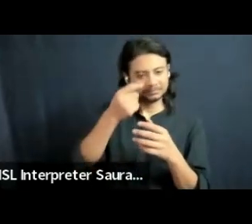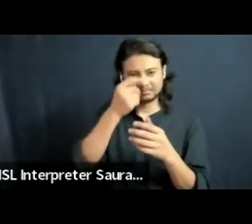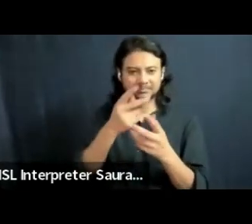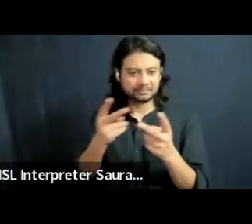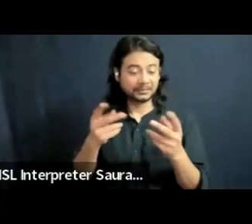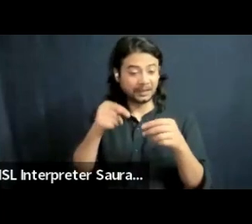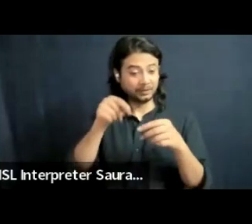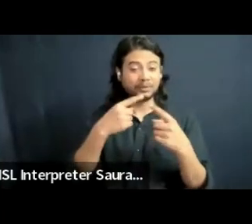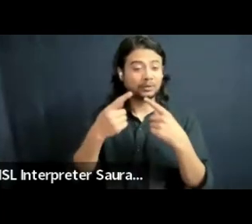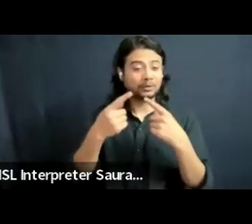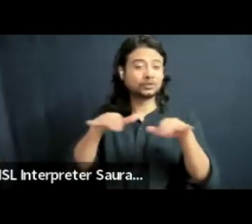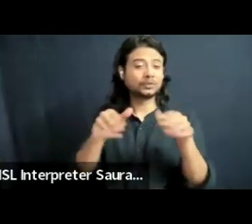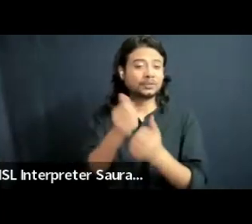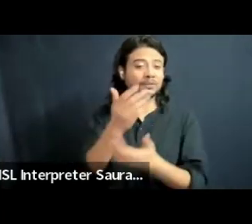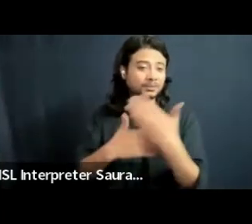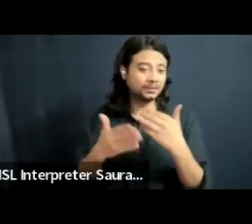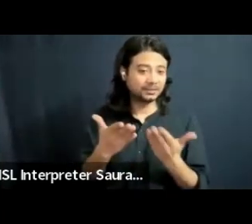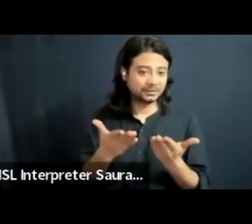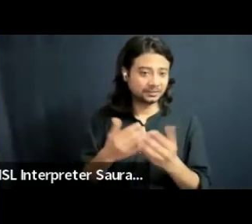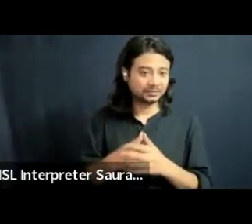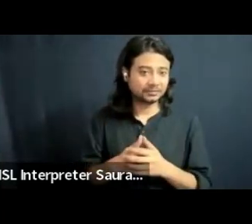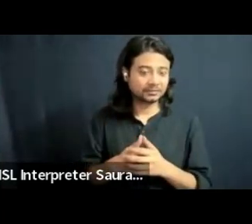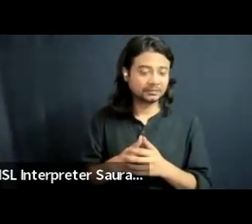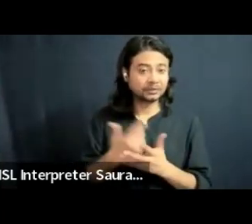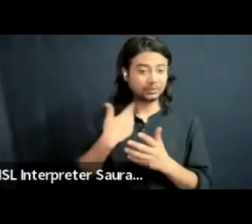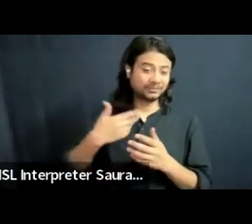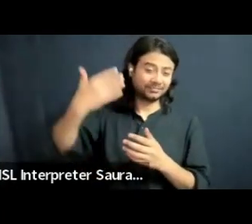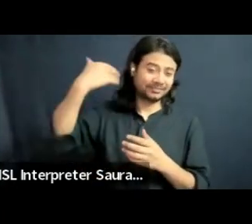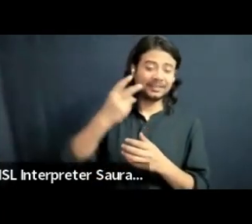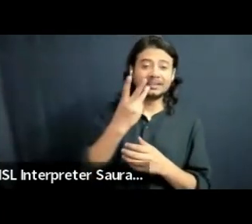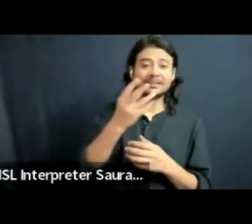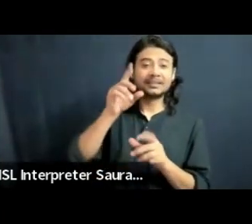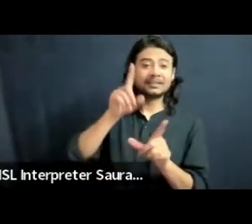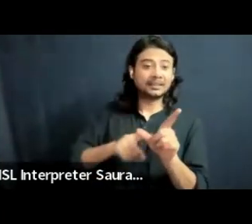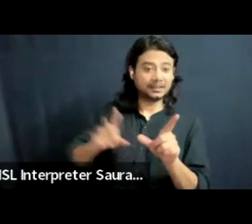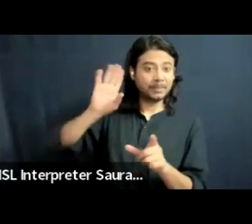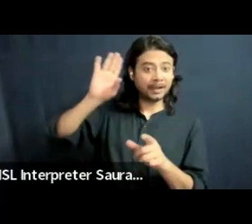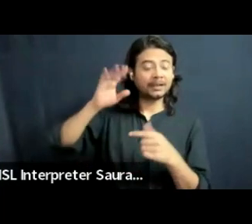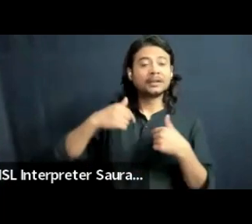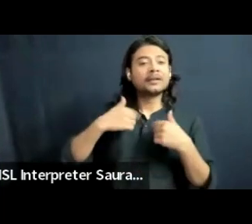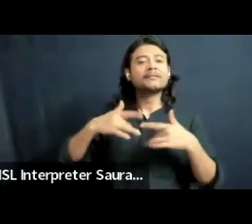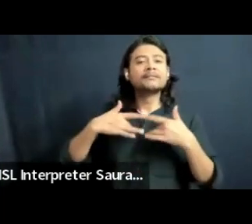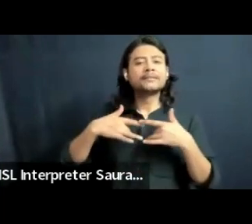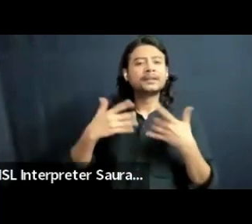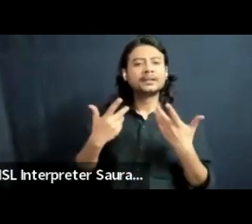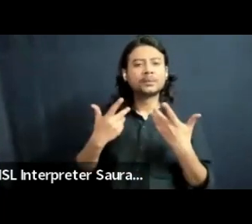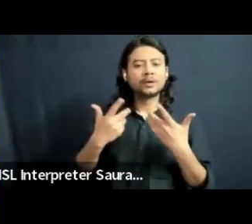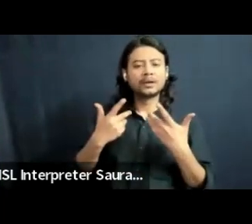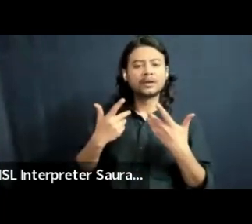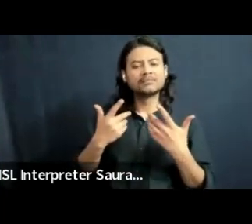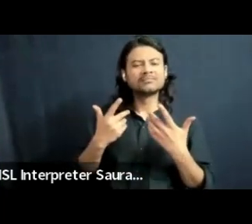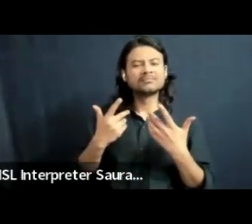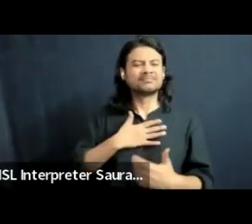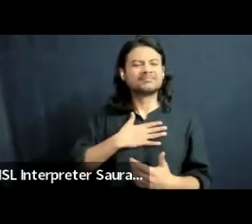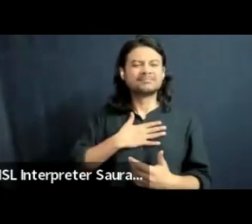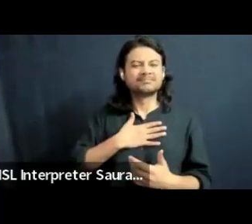was a thinking, and I think even in myself, you know, we were do-gooders. We thought that what we were doing